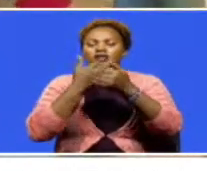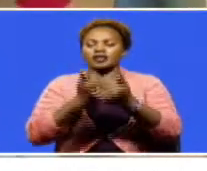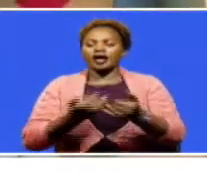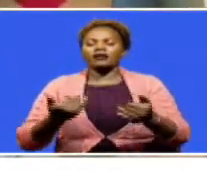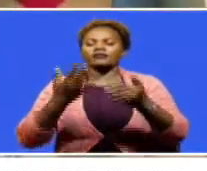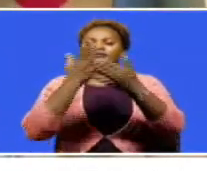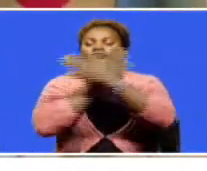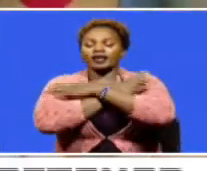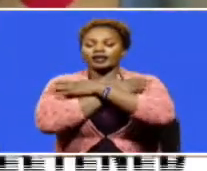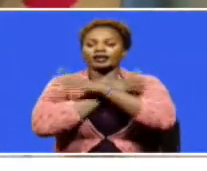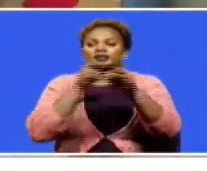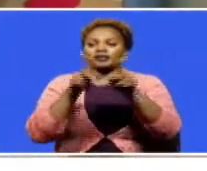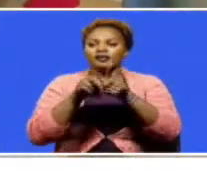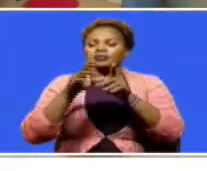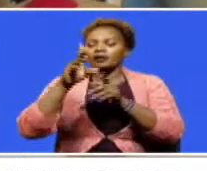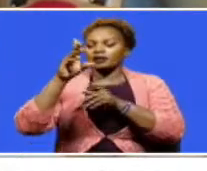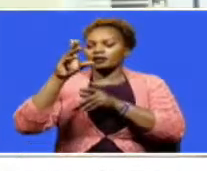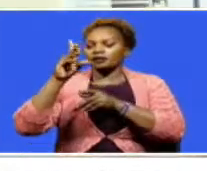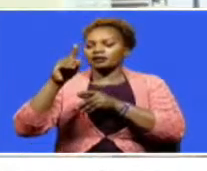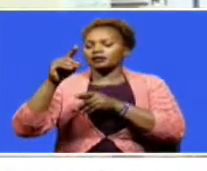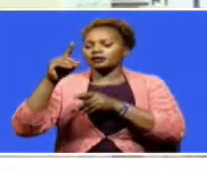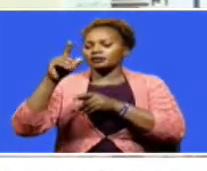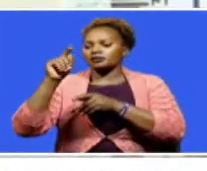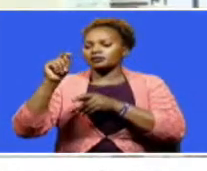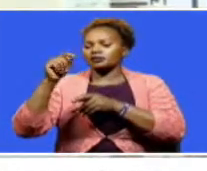child-friendly, also known as DTG.